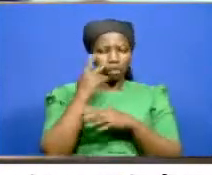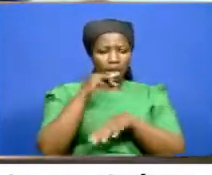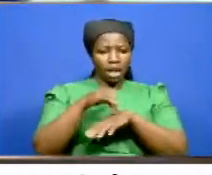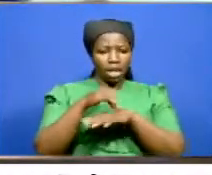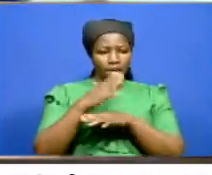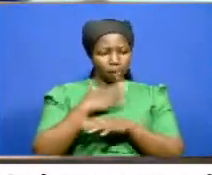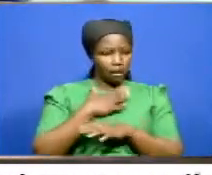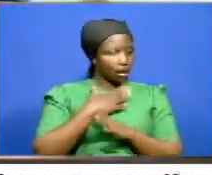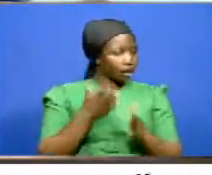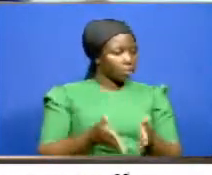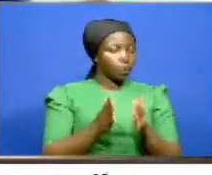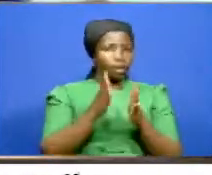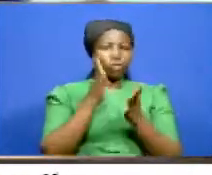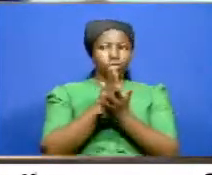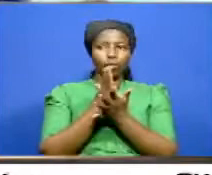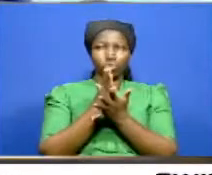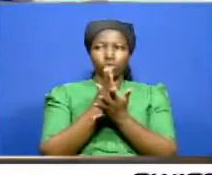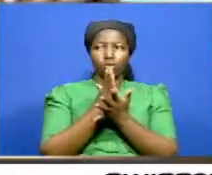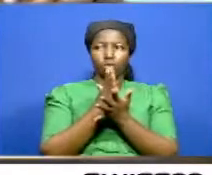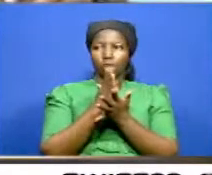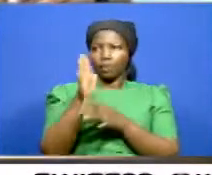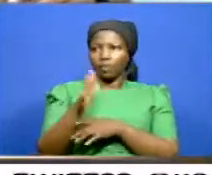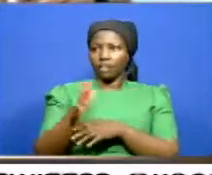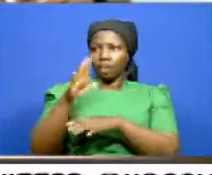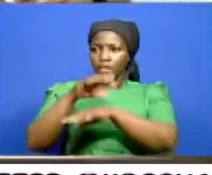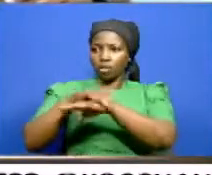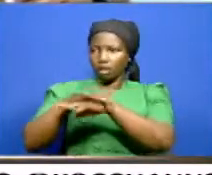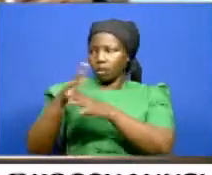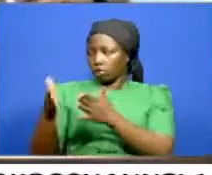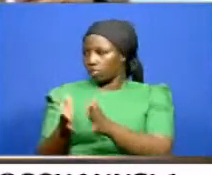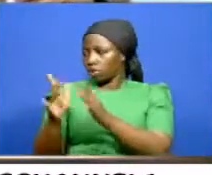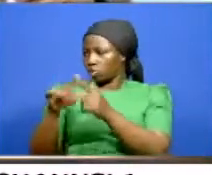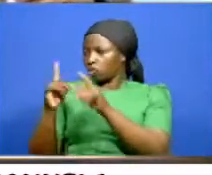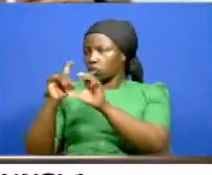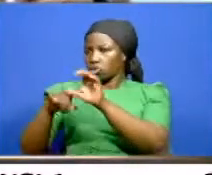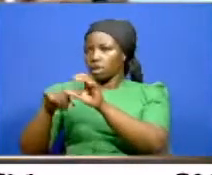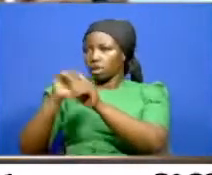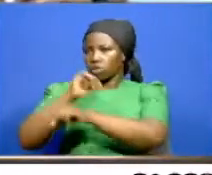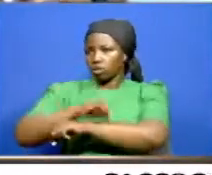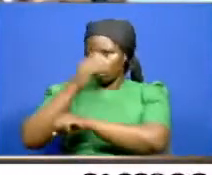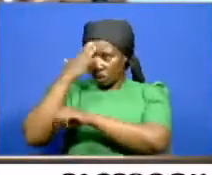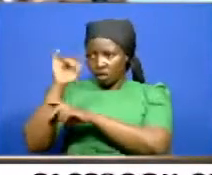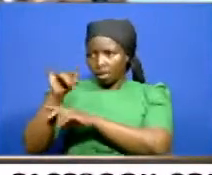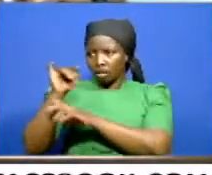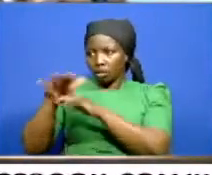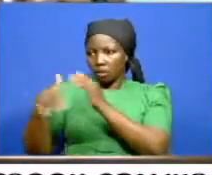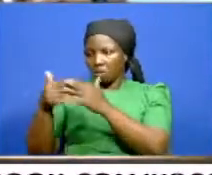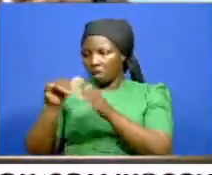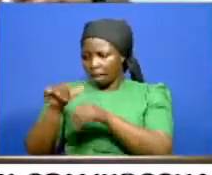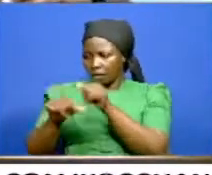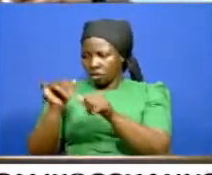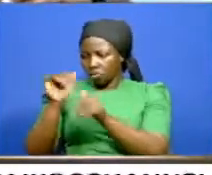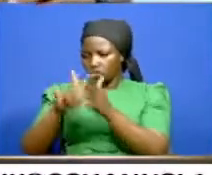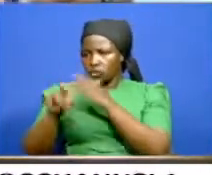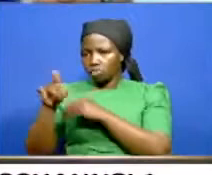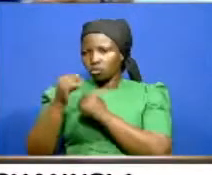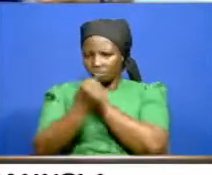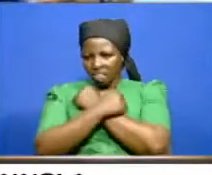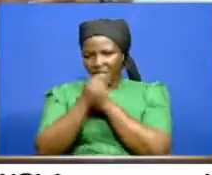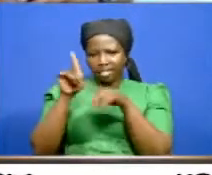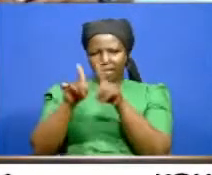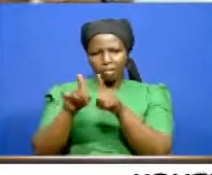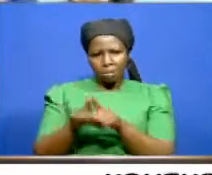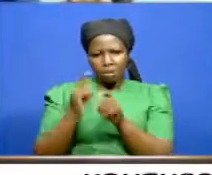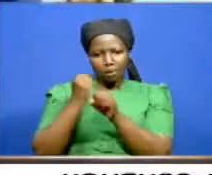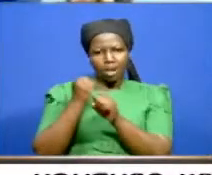pathway, I actually never even got an opportunity to join an academy, because it was all about, you know, your passion and your hard work, because back then in